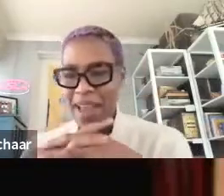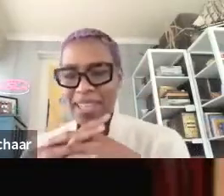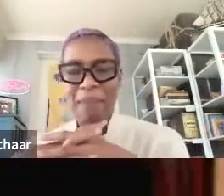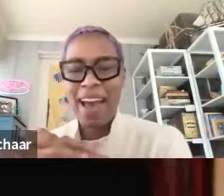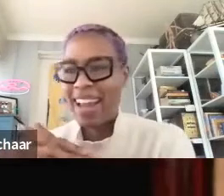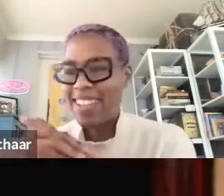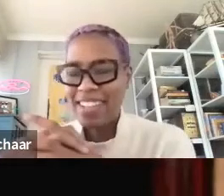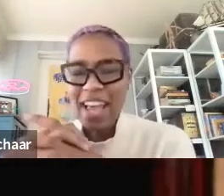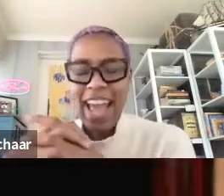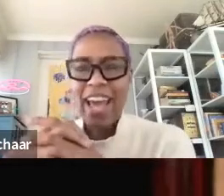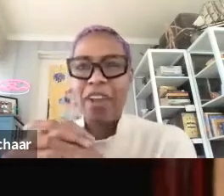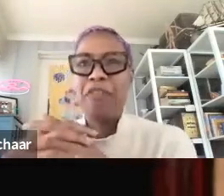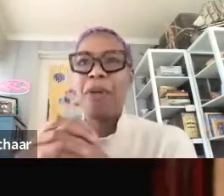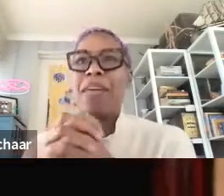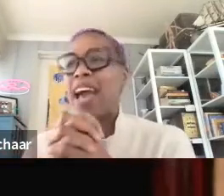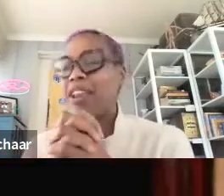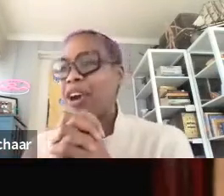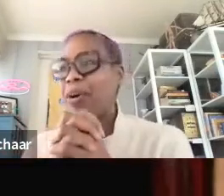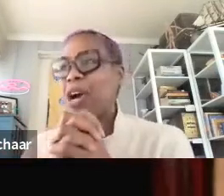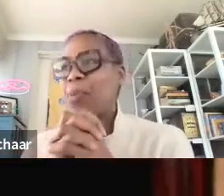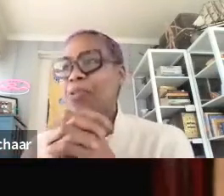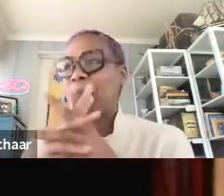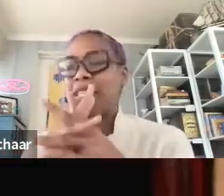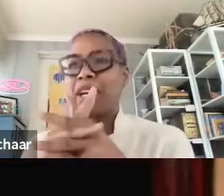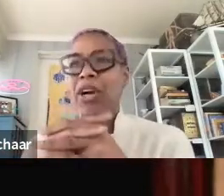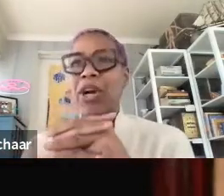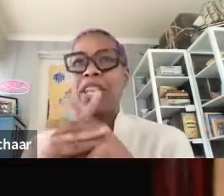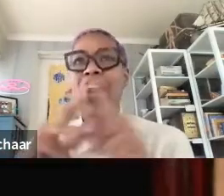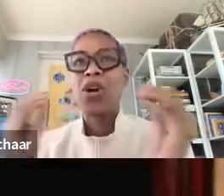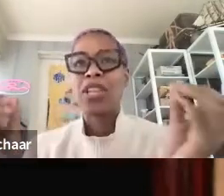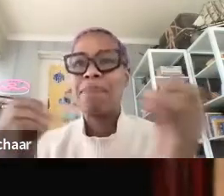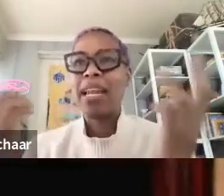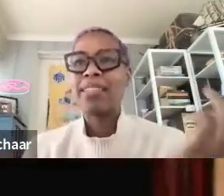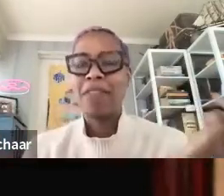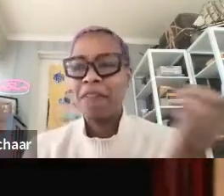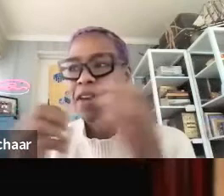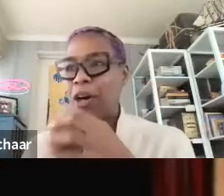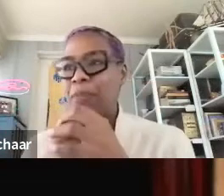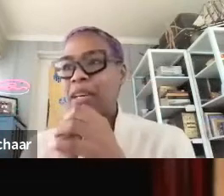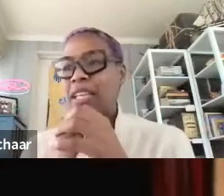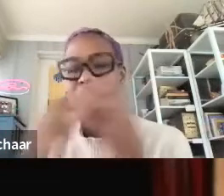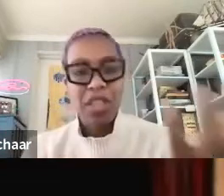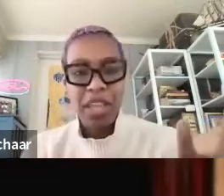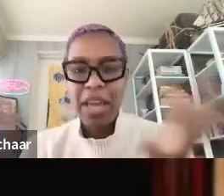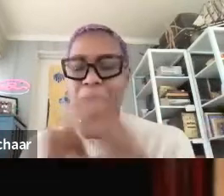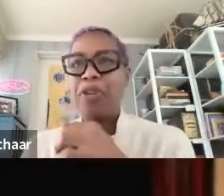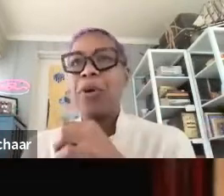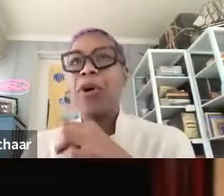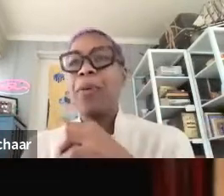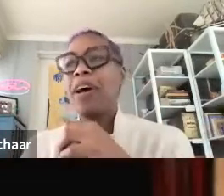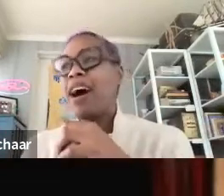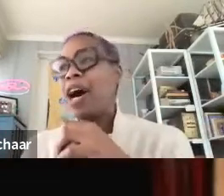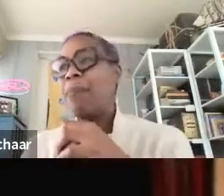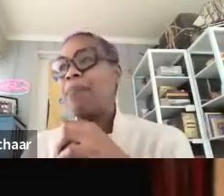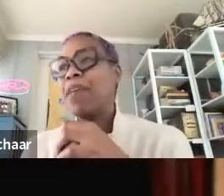this amazing badass. And from the get-go, when they presented her in the early minutes of the film, this is thinking about New